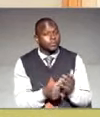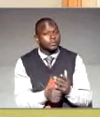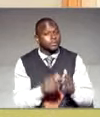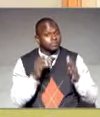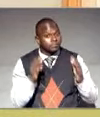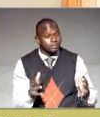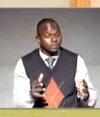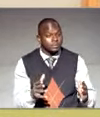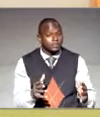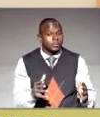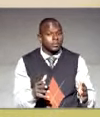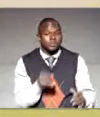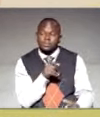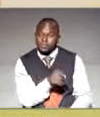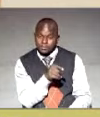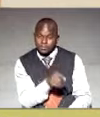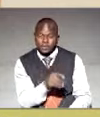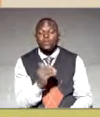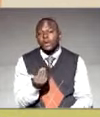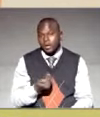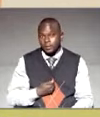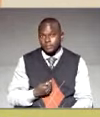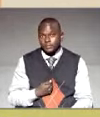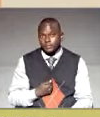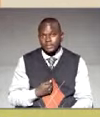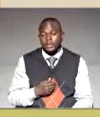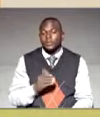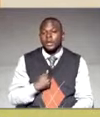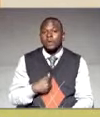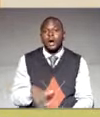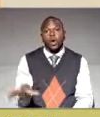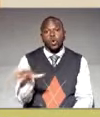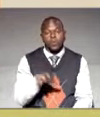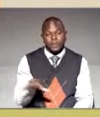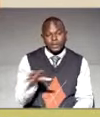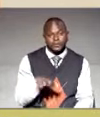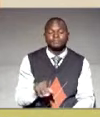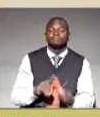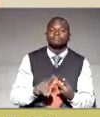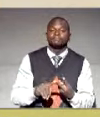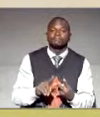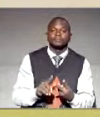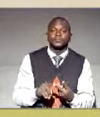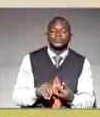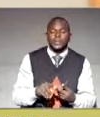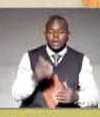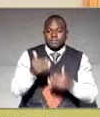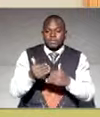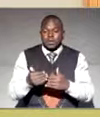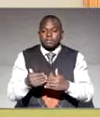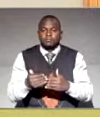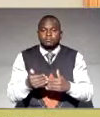or dangerous features we have on our compounds, in our vicinity